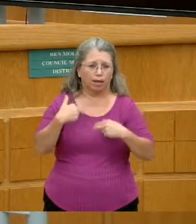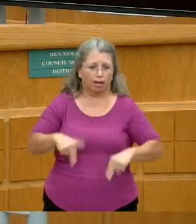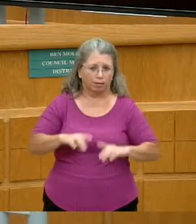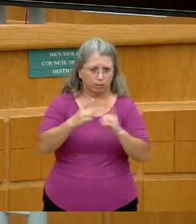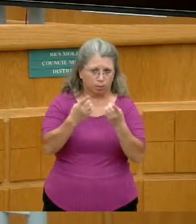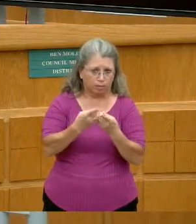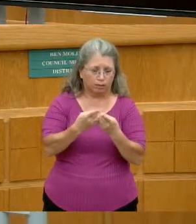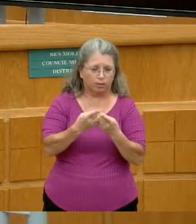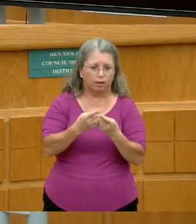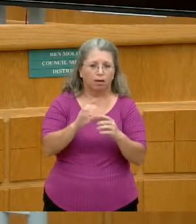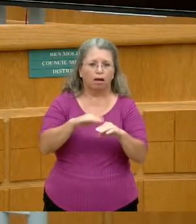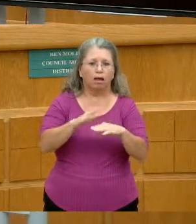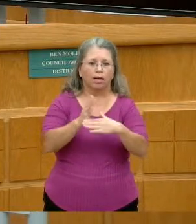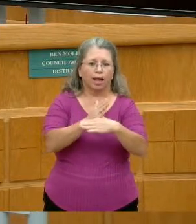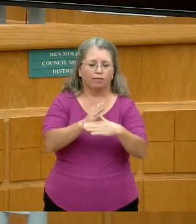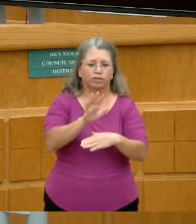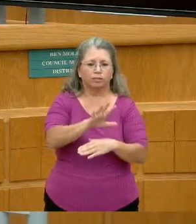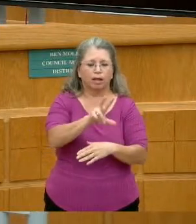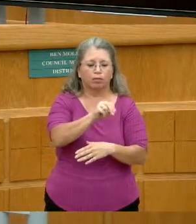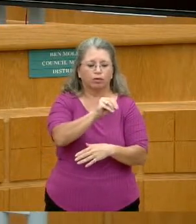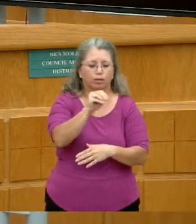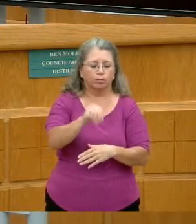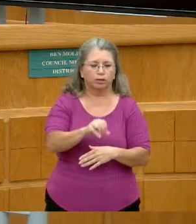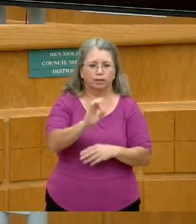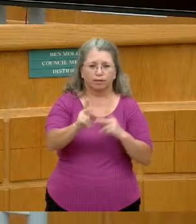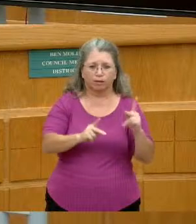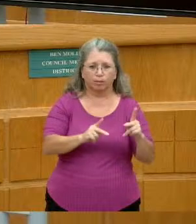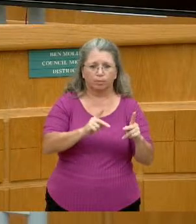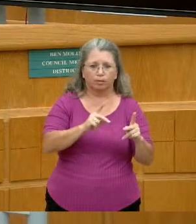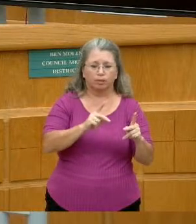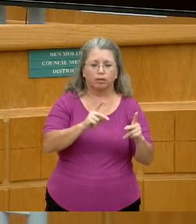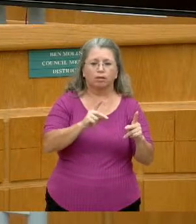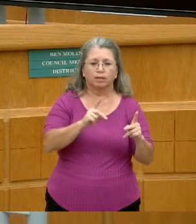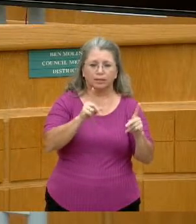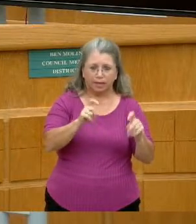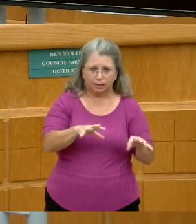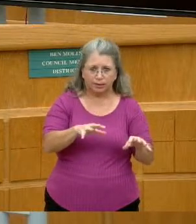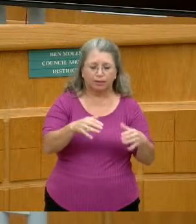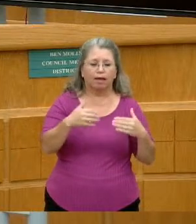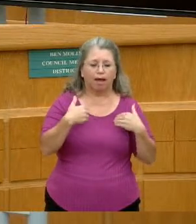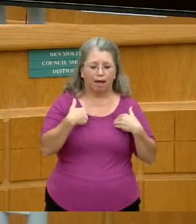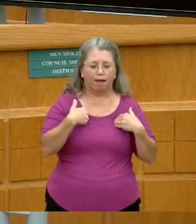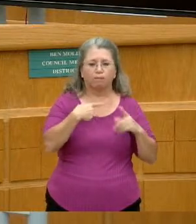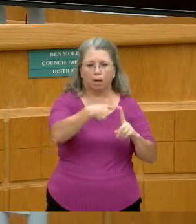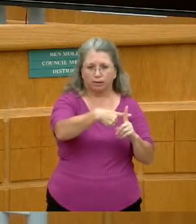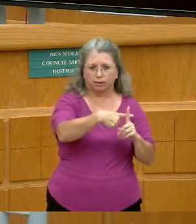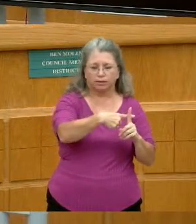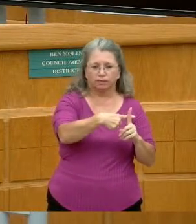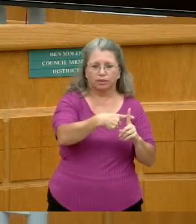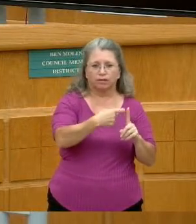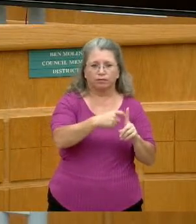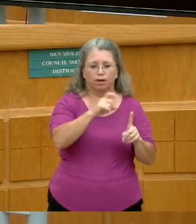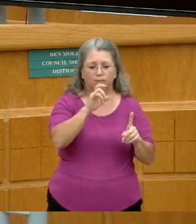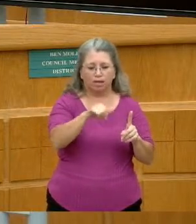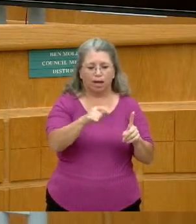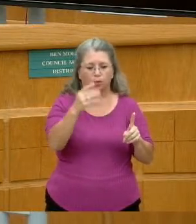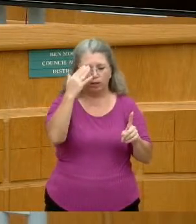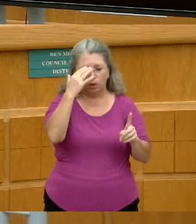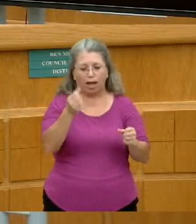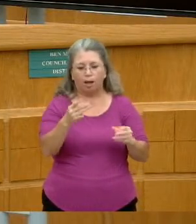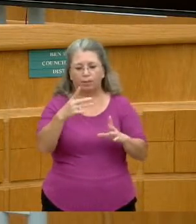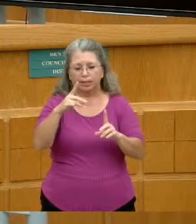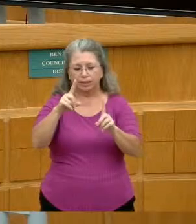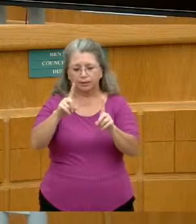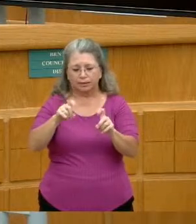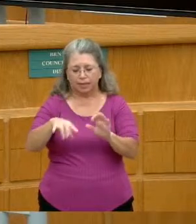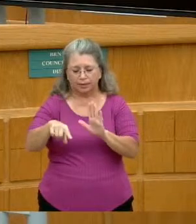the people are testing positive. Now, for that testing and only that testing, we know how many people tested negative. We know how many